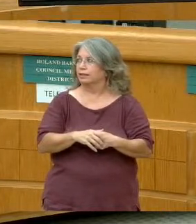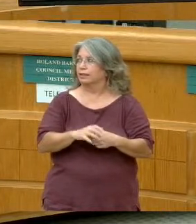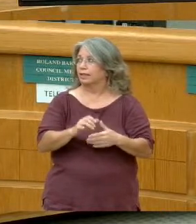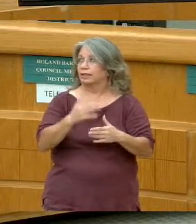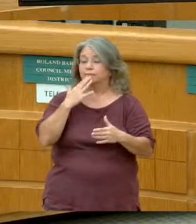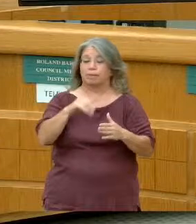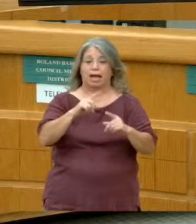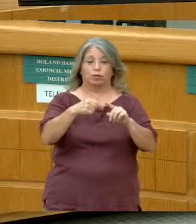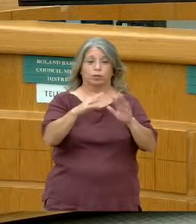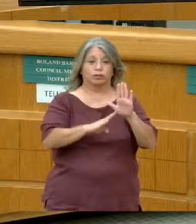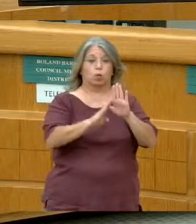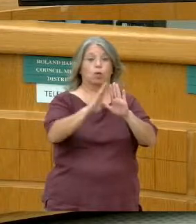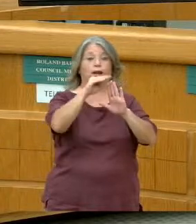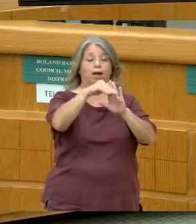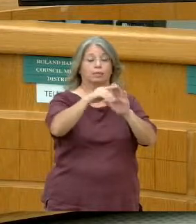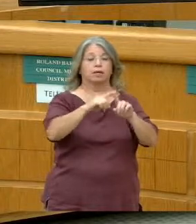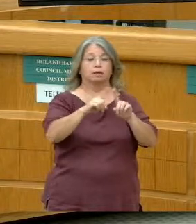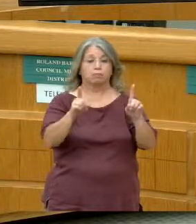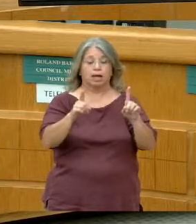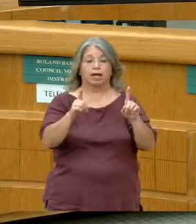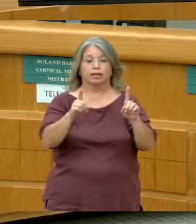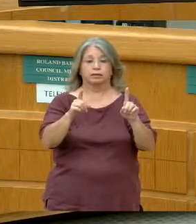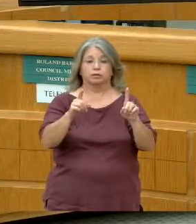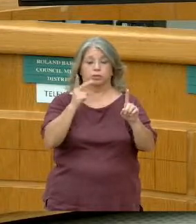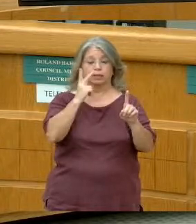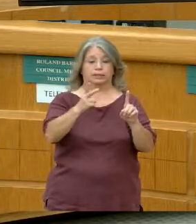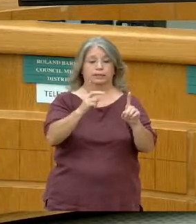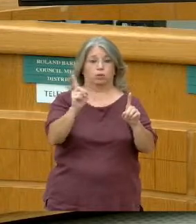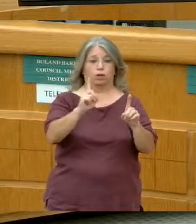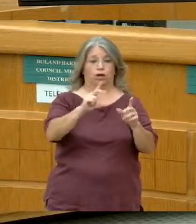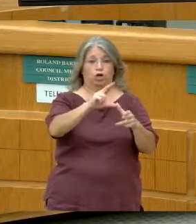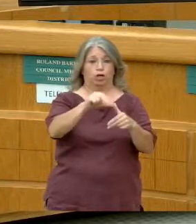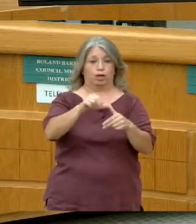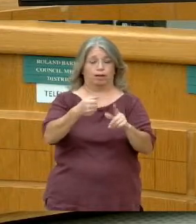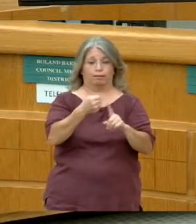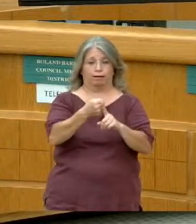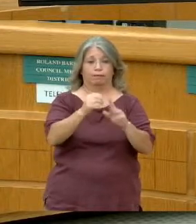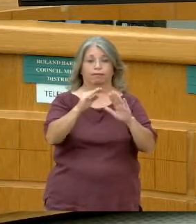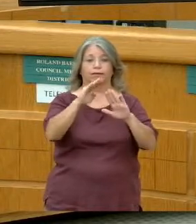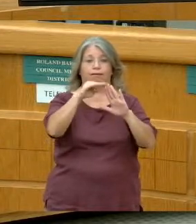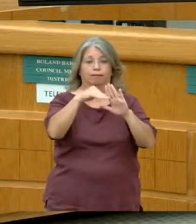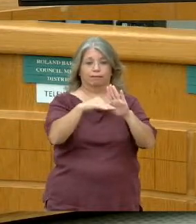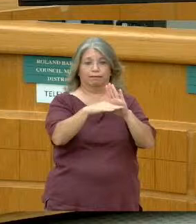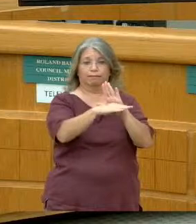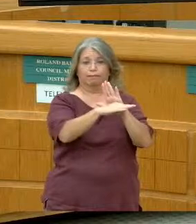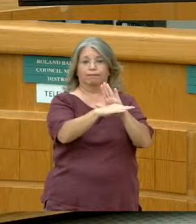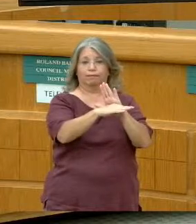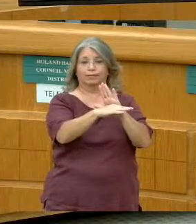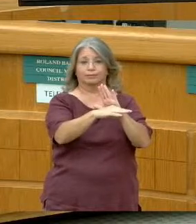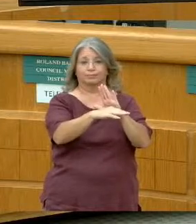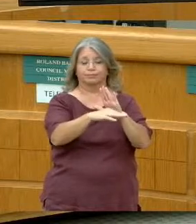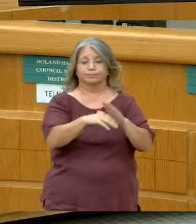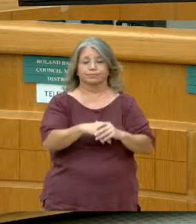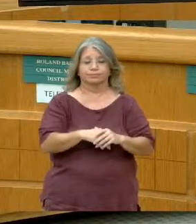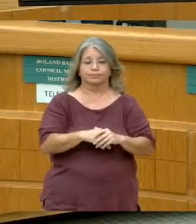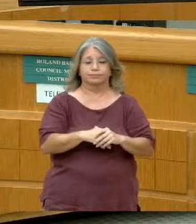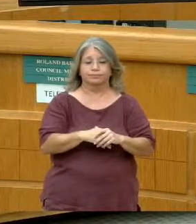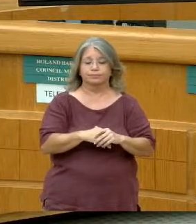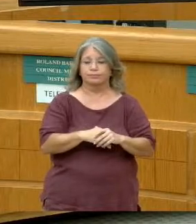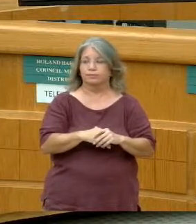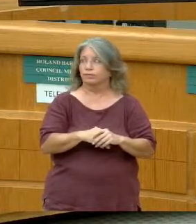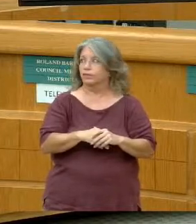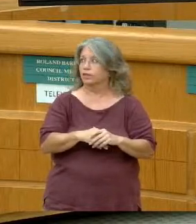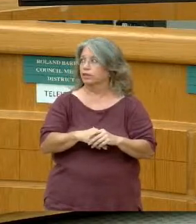with the hurricane, we have this data point down here, which kind of offset that and gives us this flat line. We don't want to